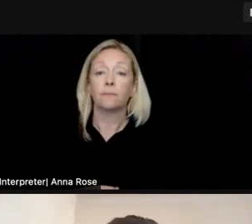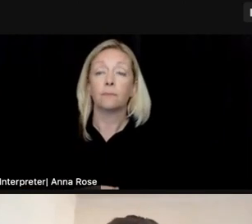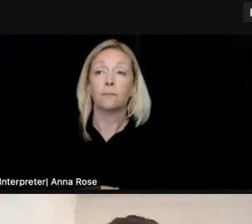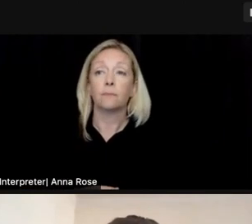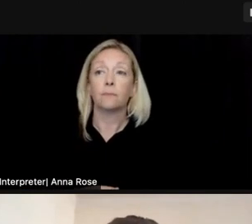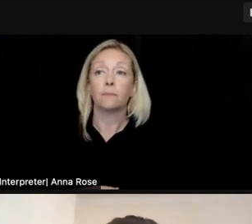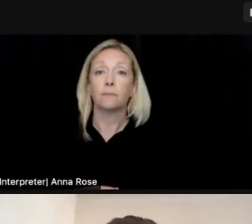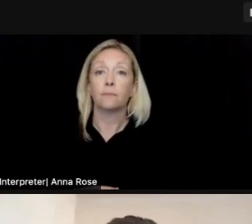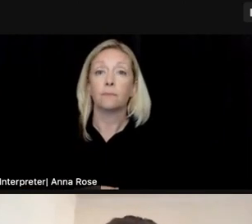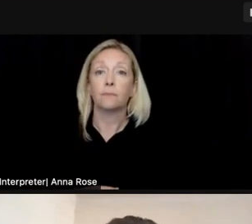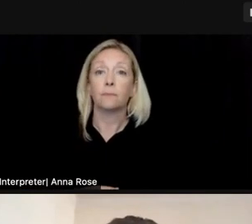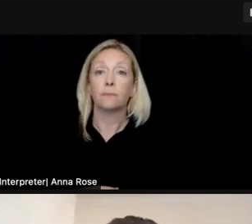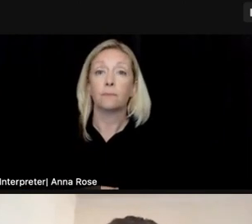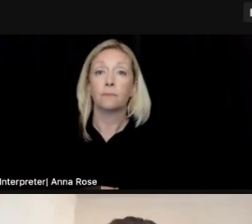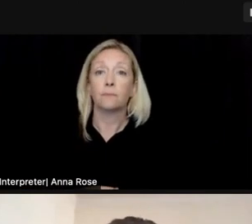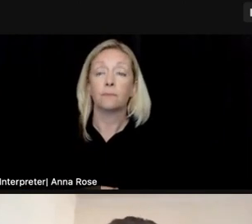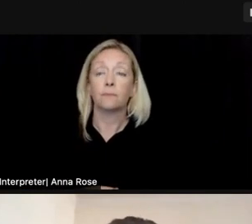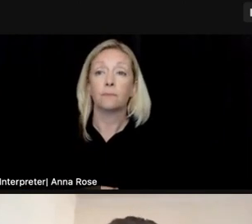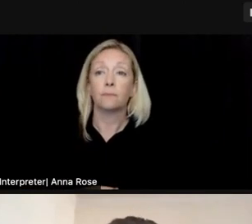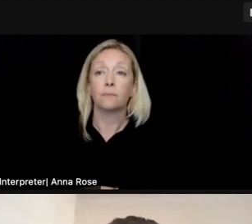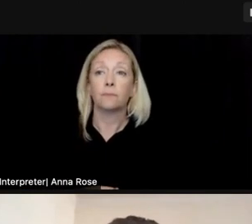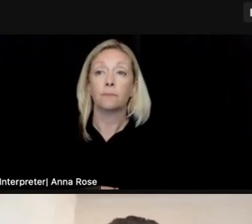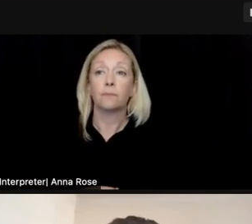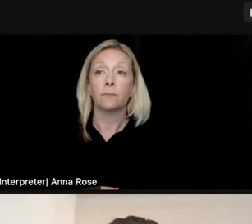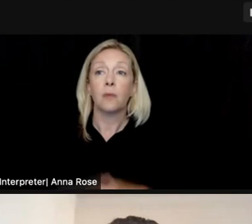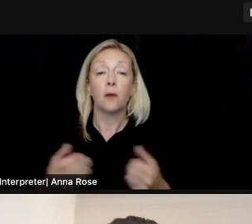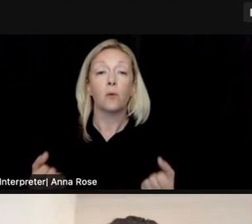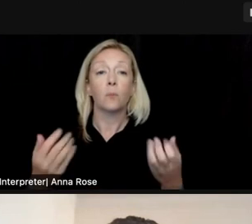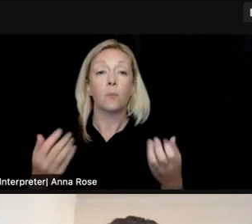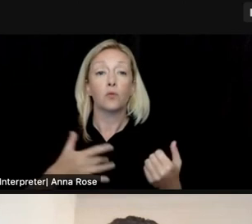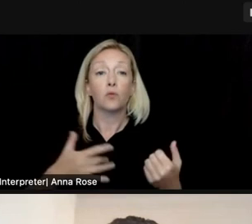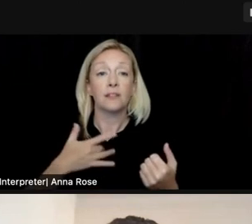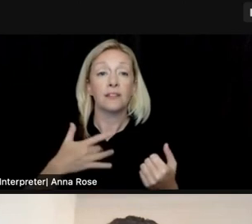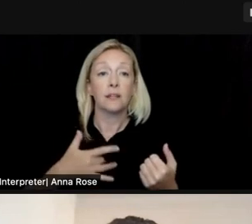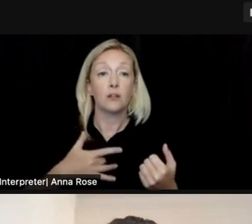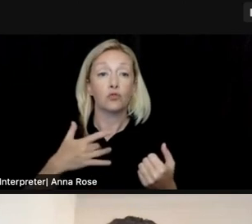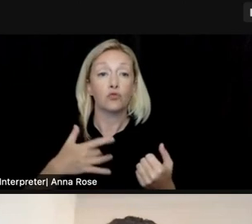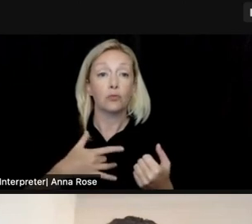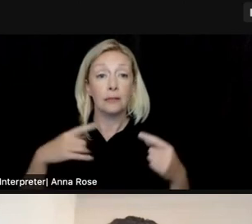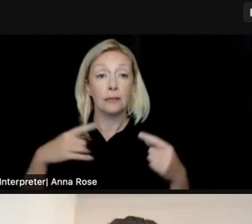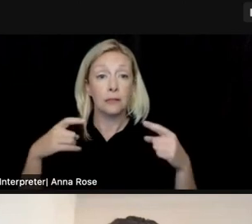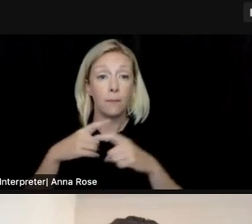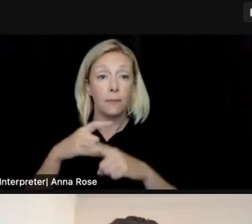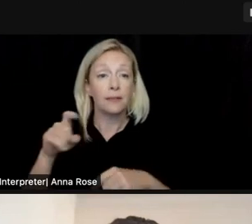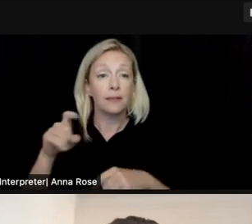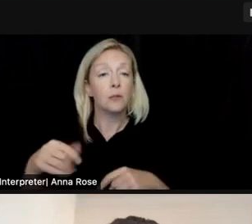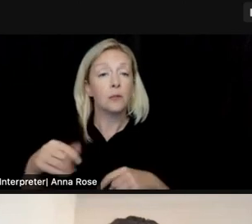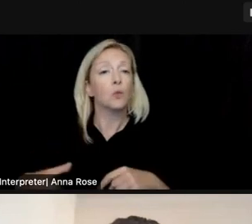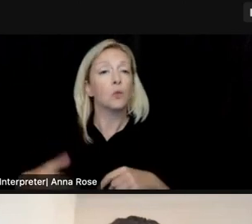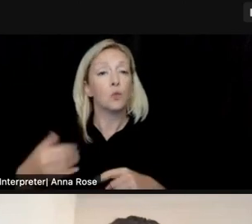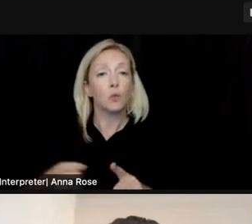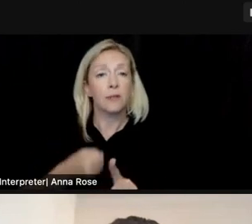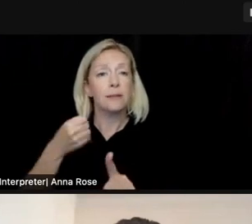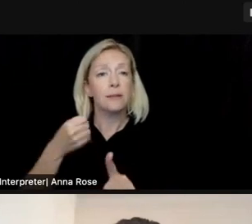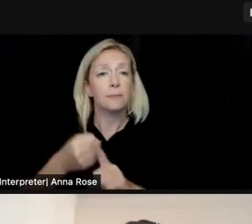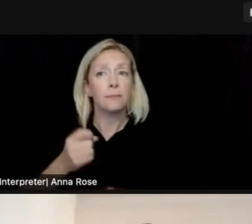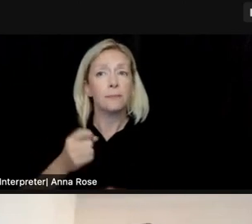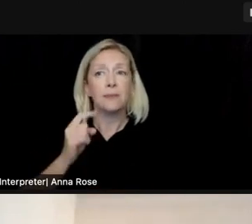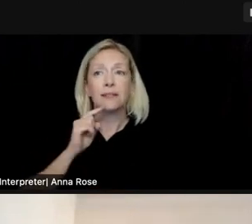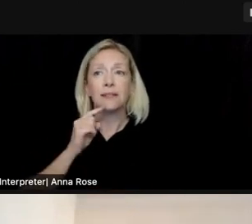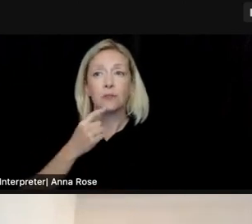And of course, the impact of multisensory complexity on a student can be significant.